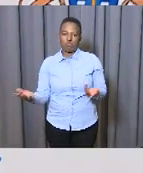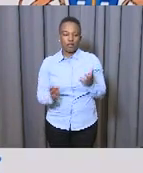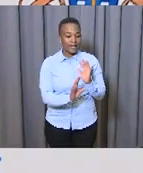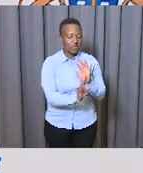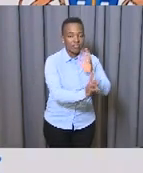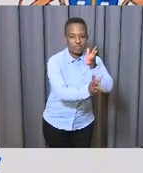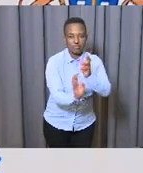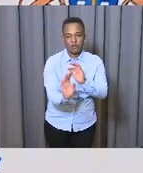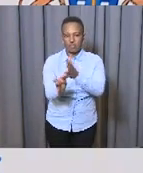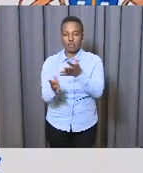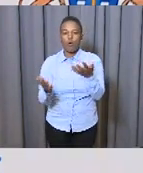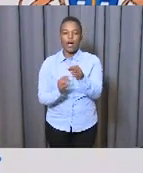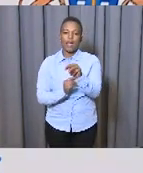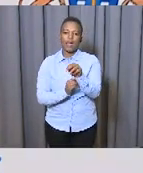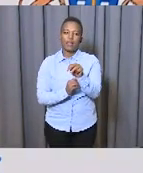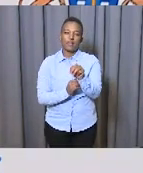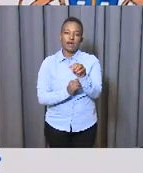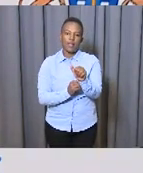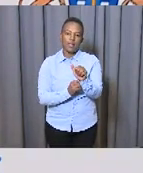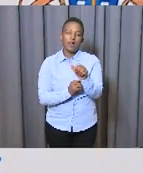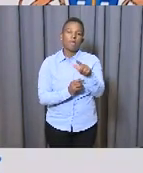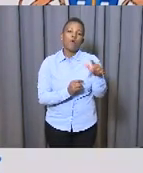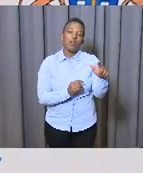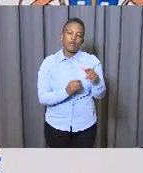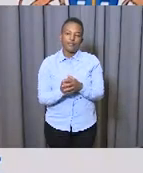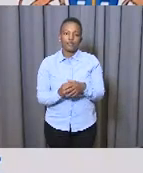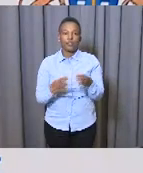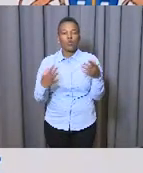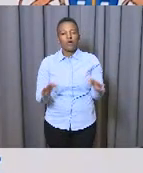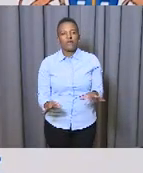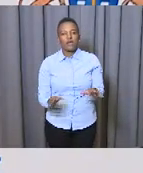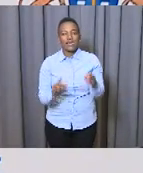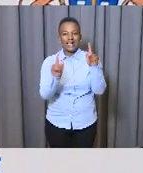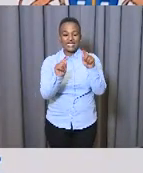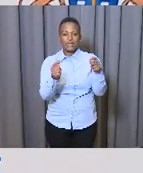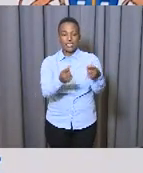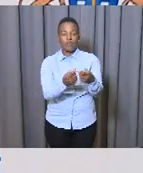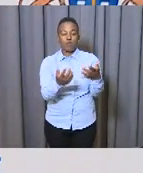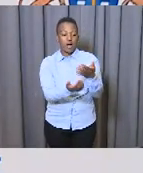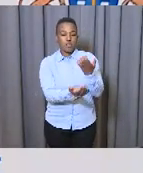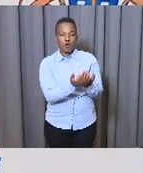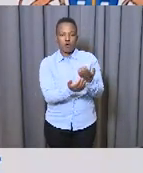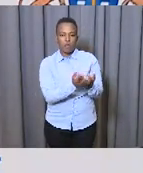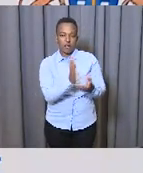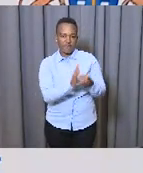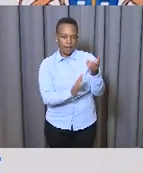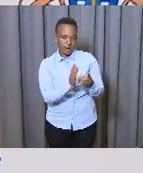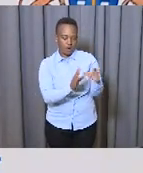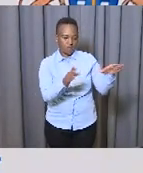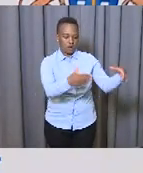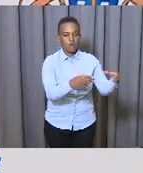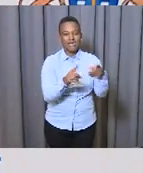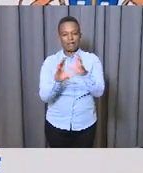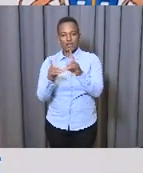in larger numbers. And we are enforcing, we have met, the team from economic development as well as